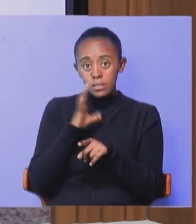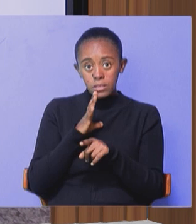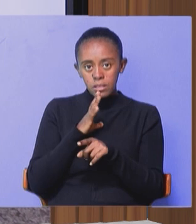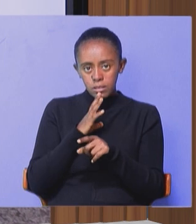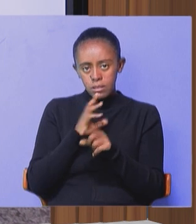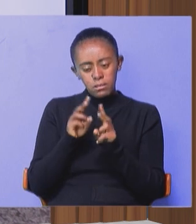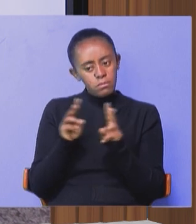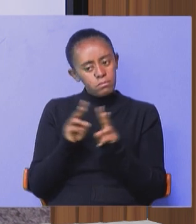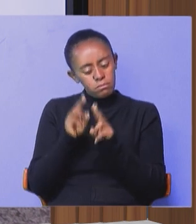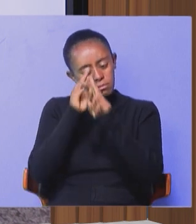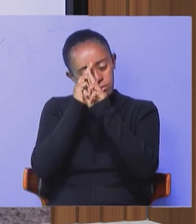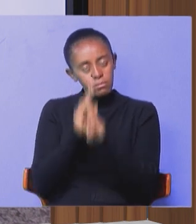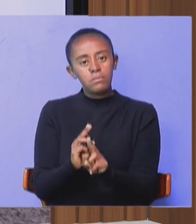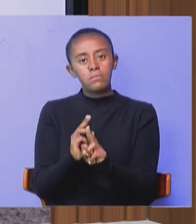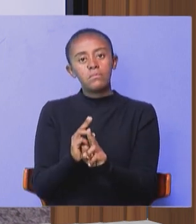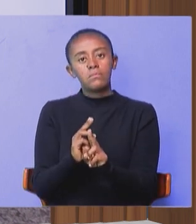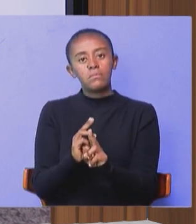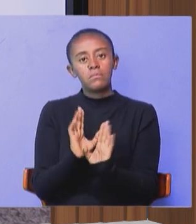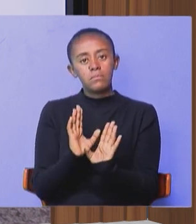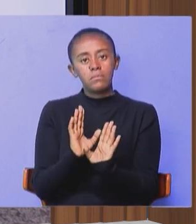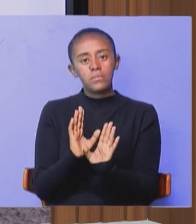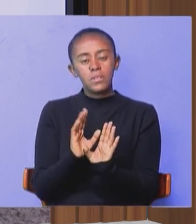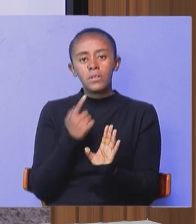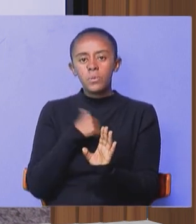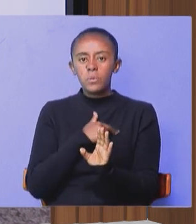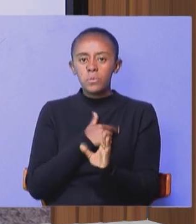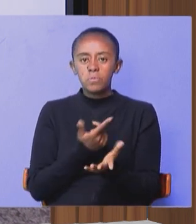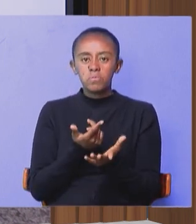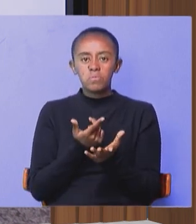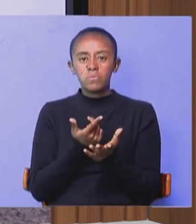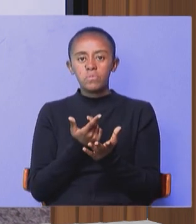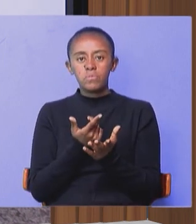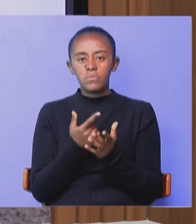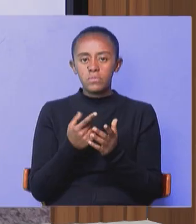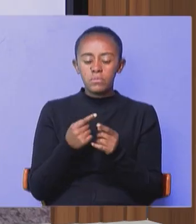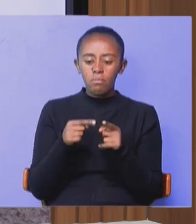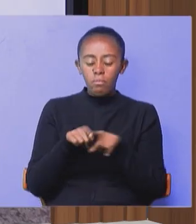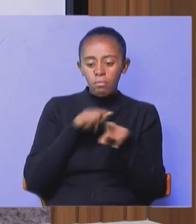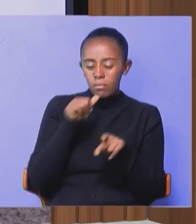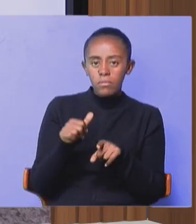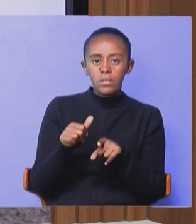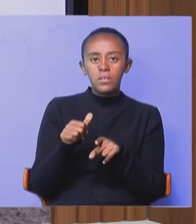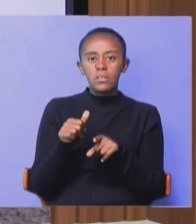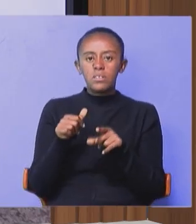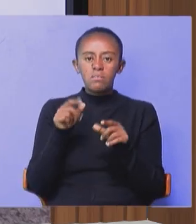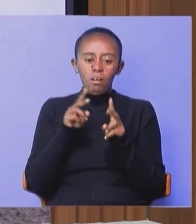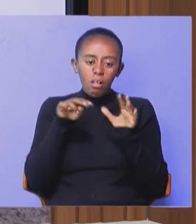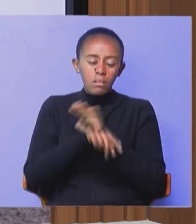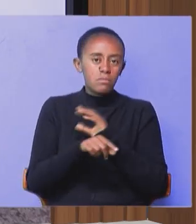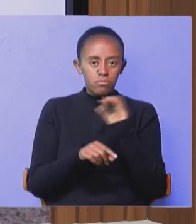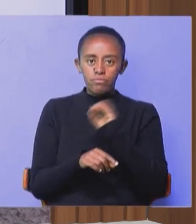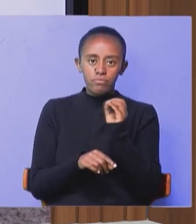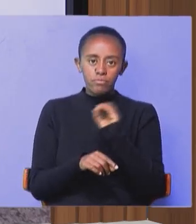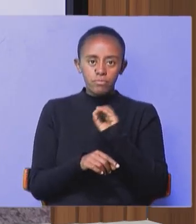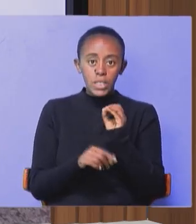to be very respectful towards them. We cannot just disagree being very rude. So the